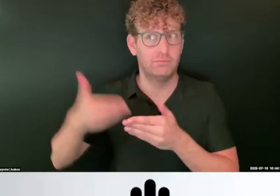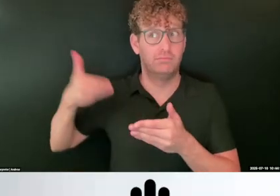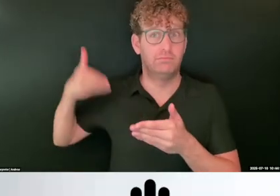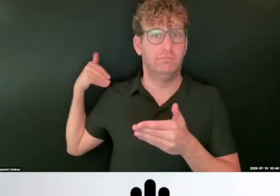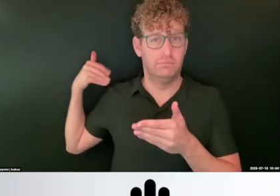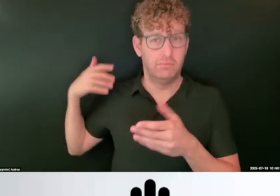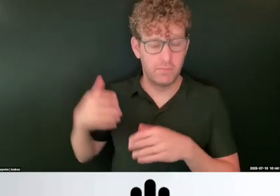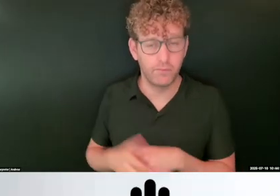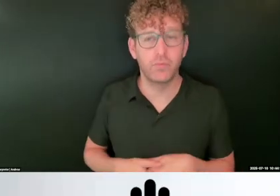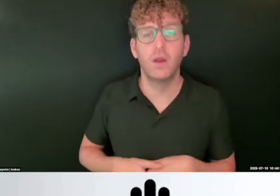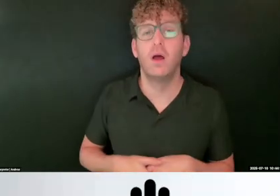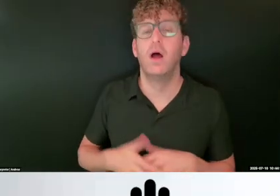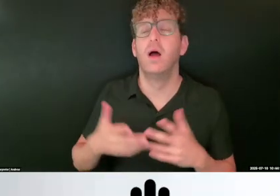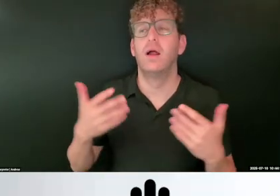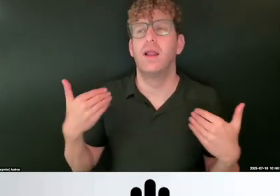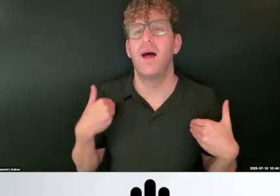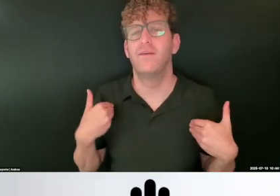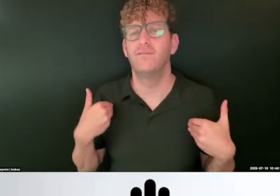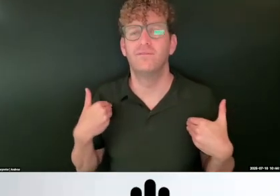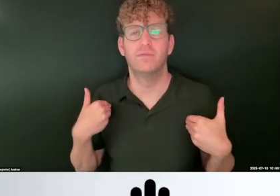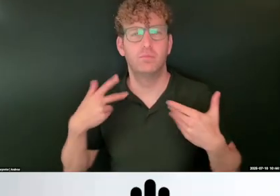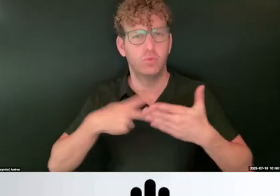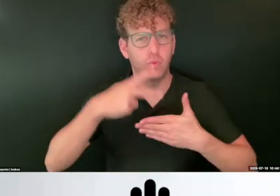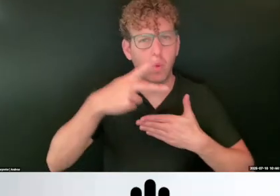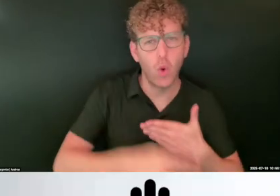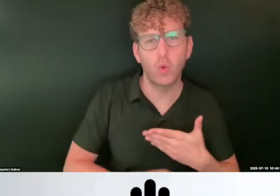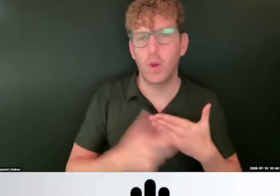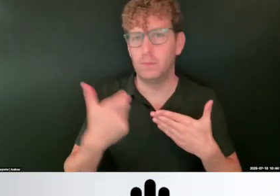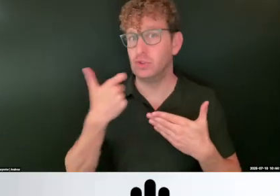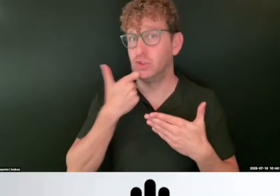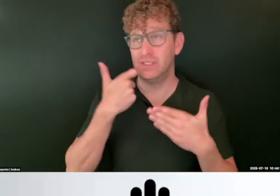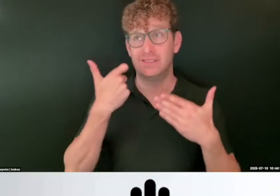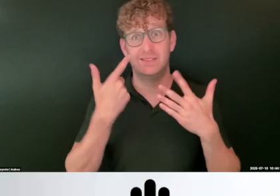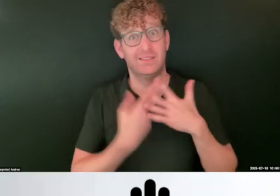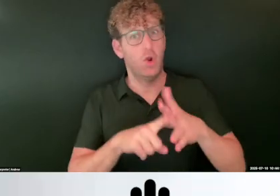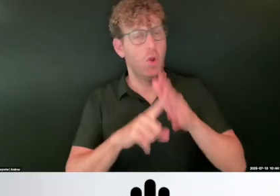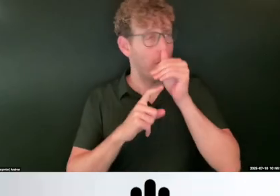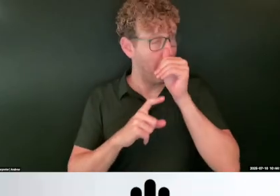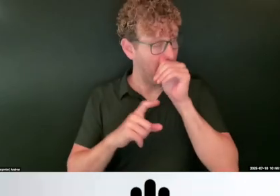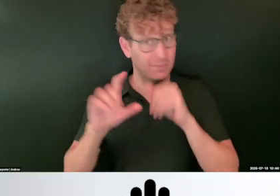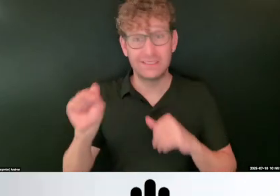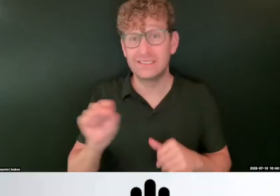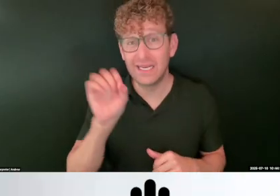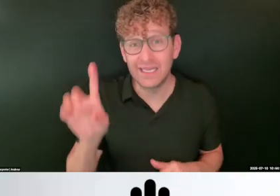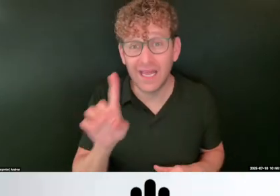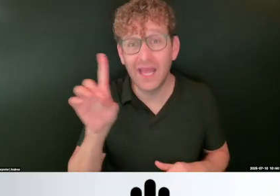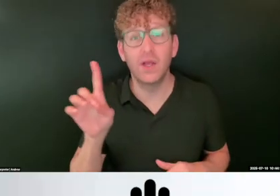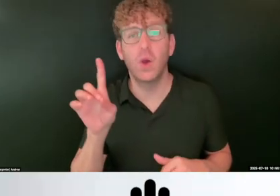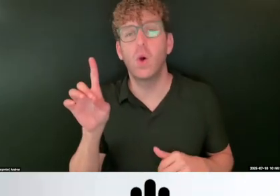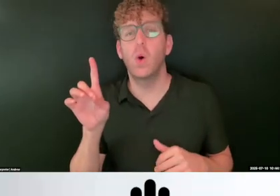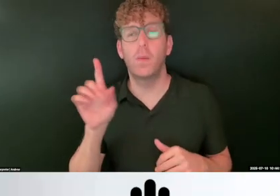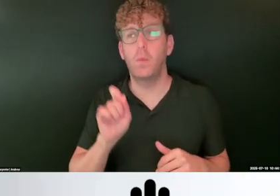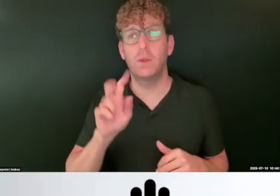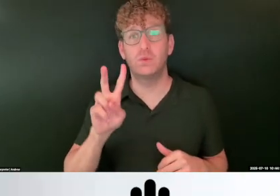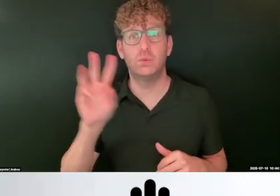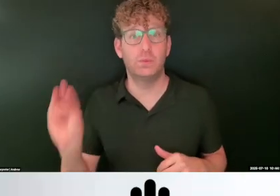programs that are just starting out, like San Diego, that's going through 0.2 million a quarter. So it varies drastically,